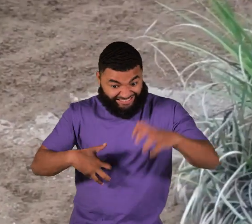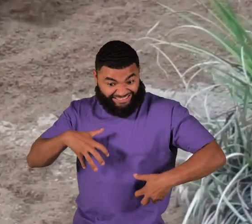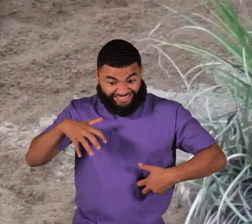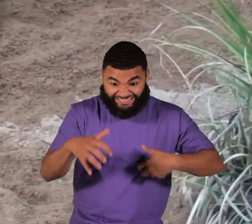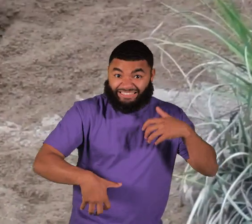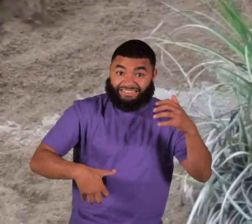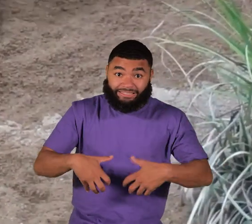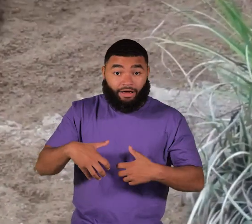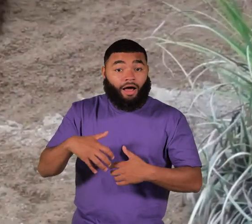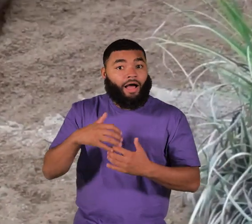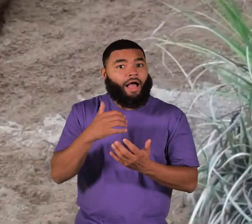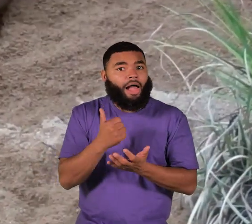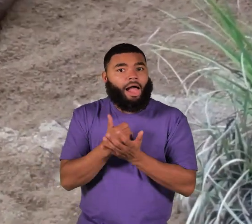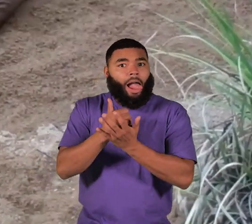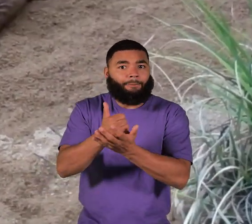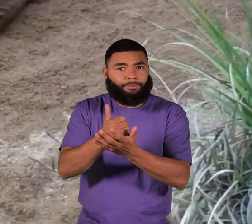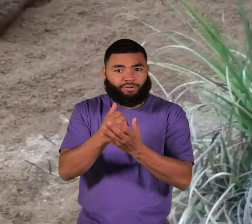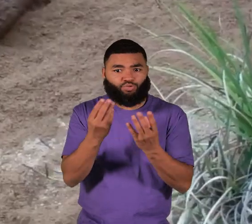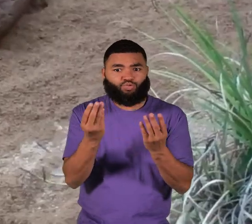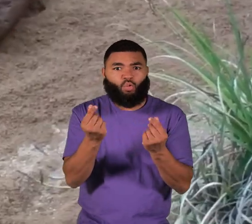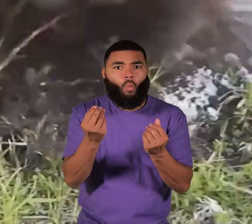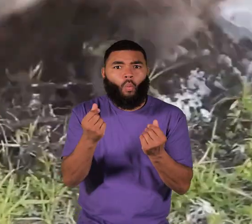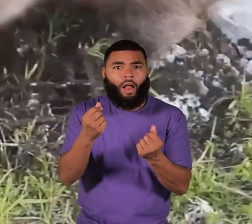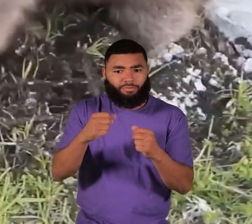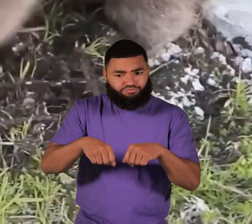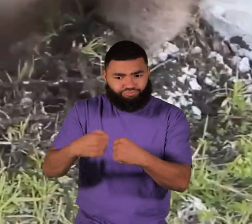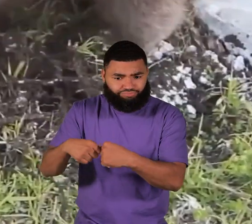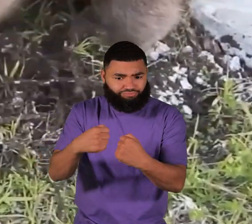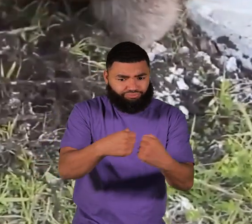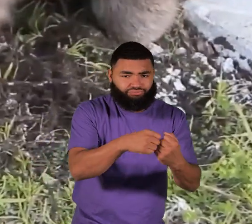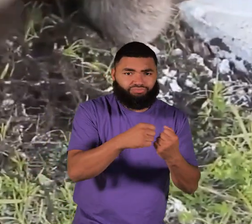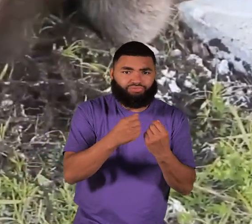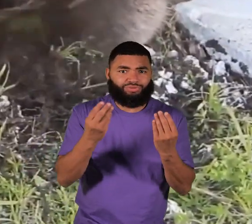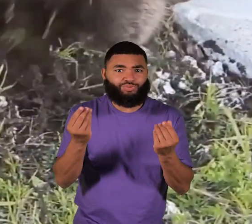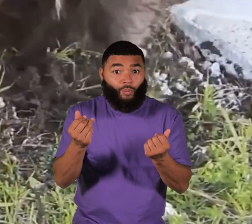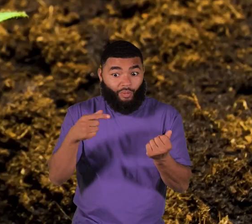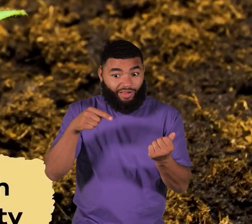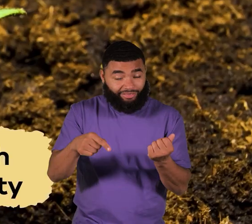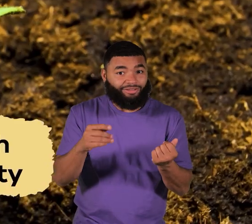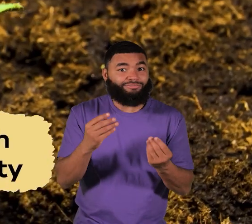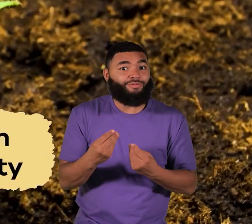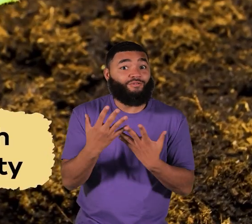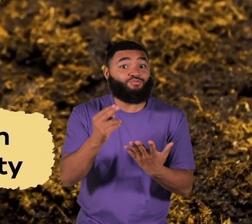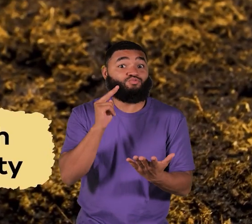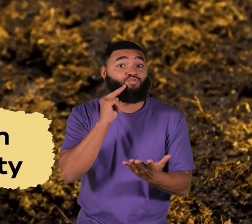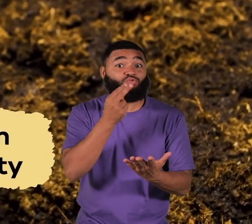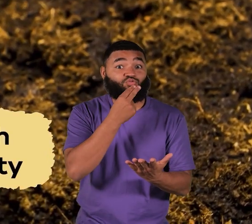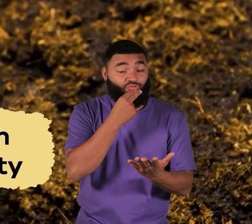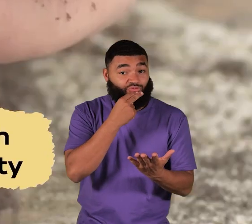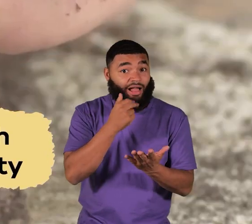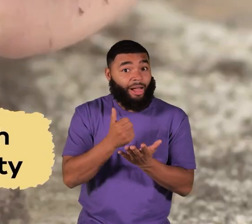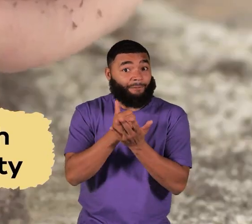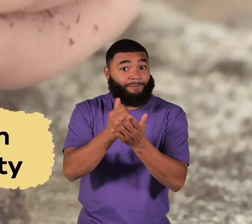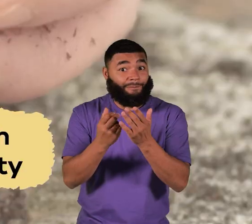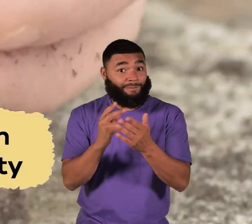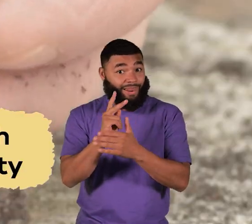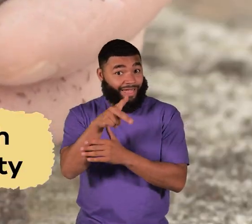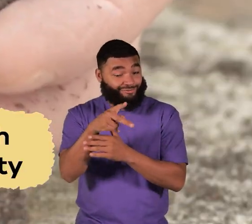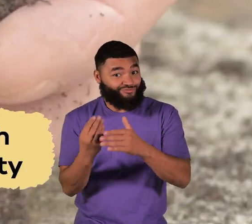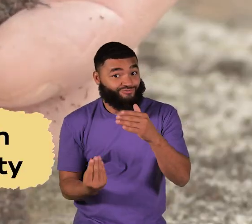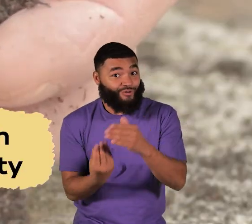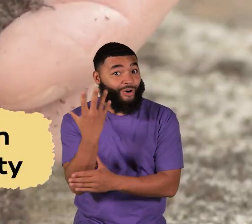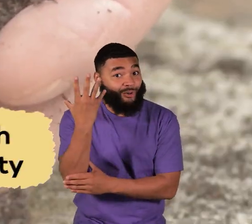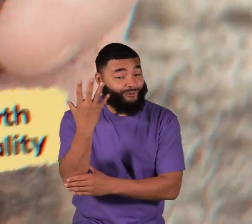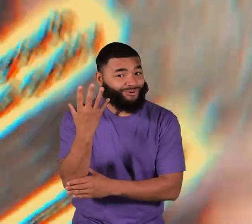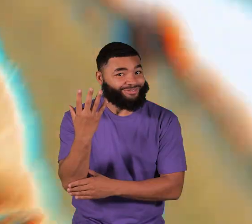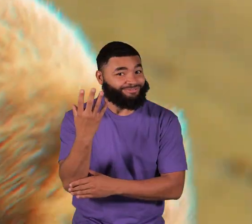the digging activity of wombats helps aerate the soil and distribute nutrients, which promotes plant growth and improves soil